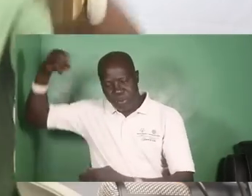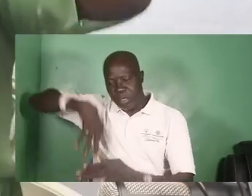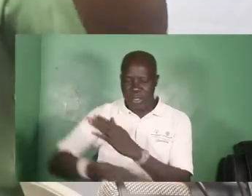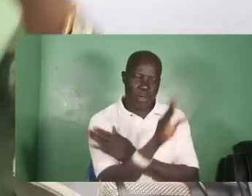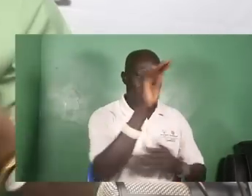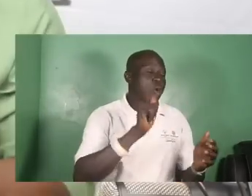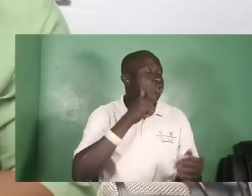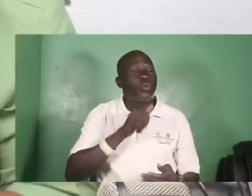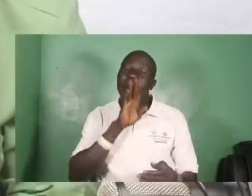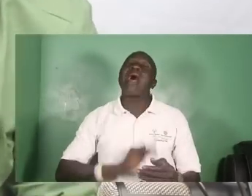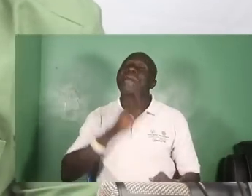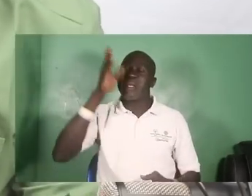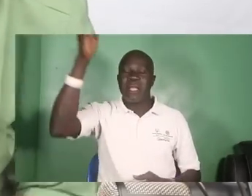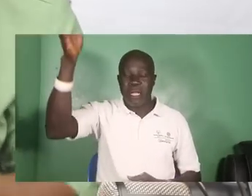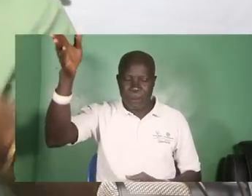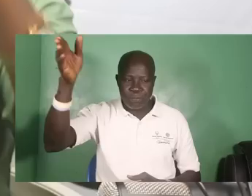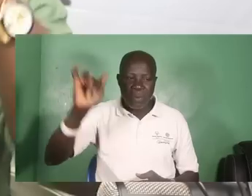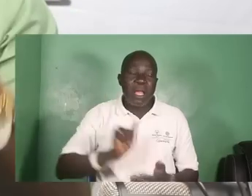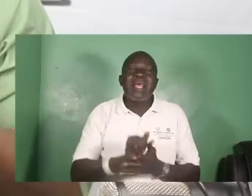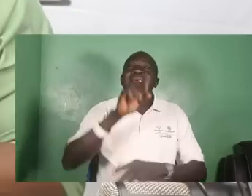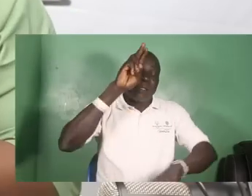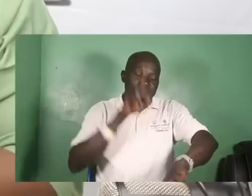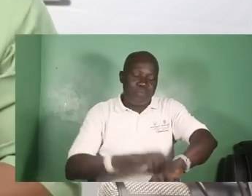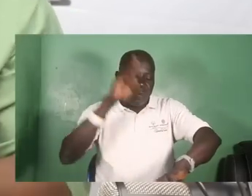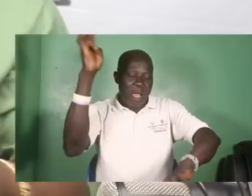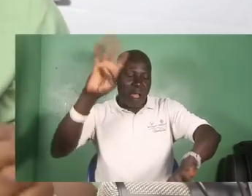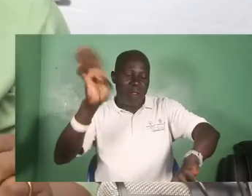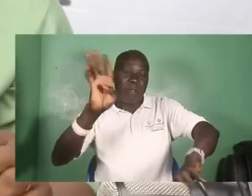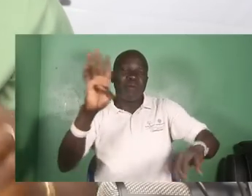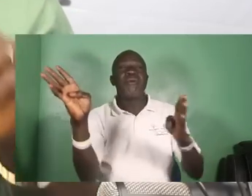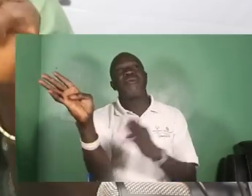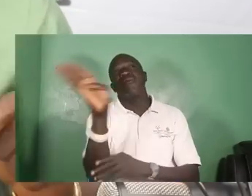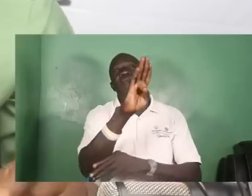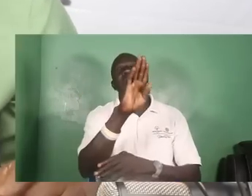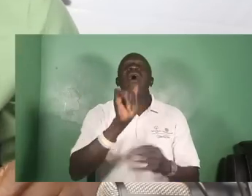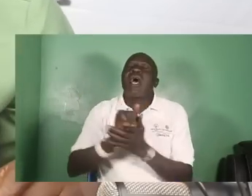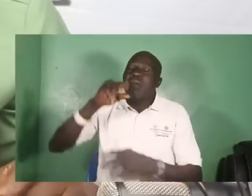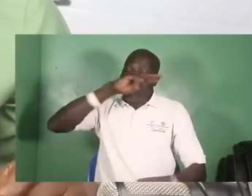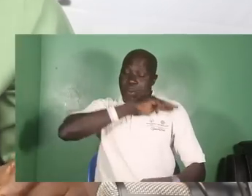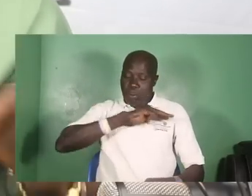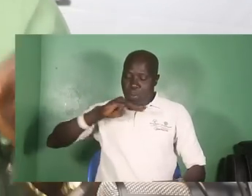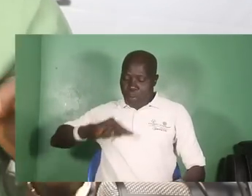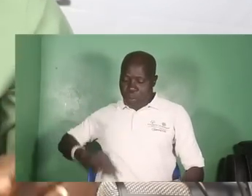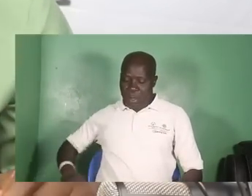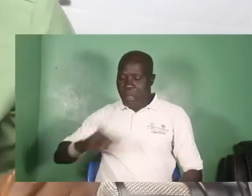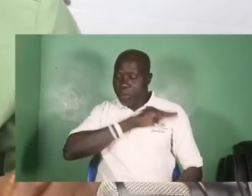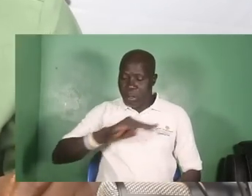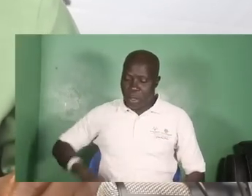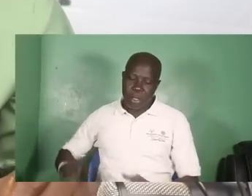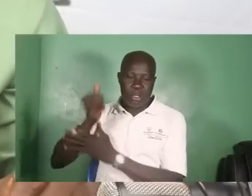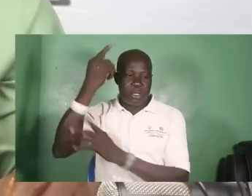Gẹ́gẹ́fẹ̀ẹ́ ẹ̀pẹ̀sẹ̀ ara ìsílẹ̀. Ní ọ̀nà Sàgám. I will be in Sàgám. Aago mẹ́rin la máa pàdé. We will meet by 4 p.m. Methodist Theological Institute.